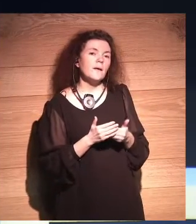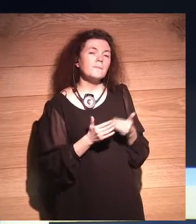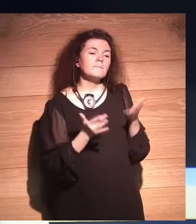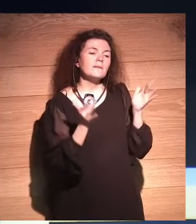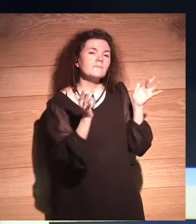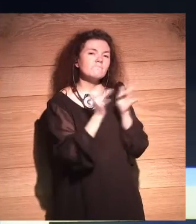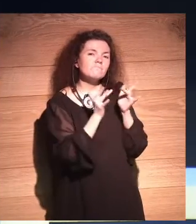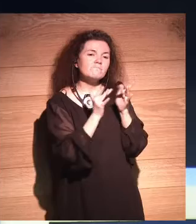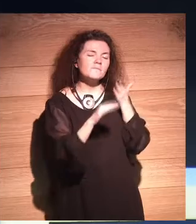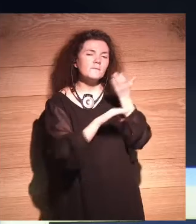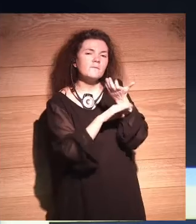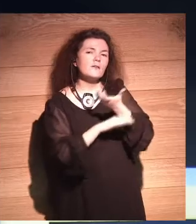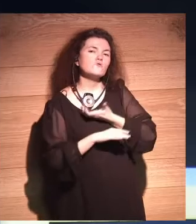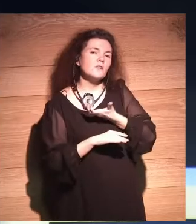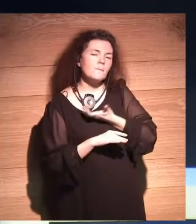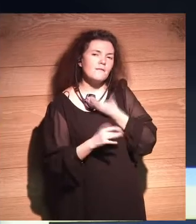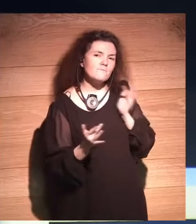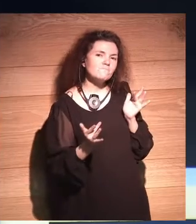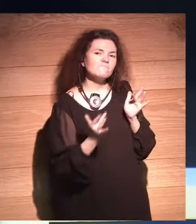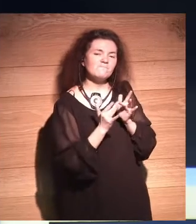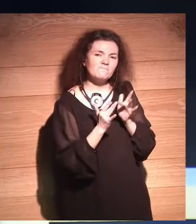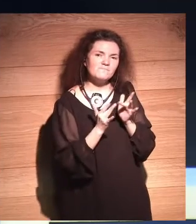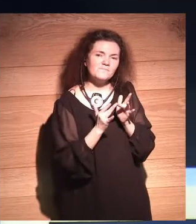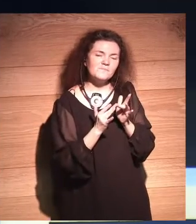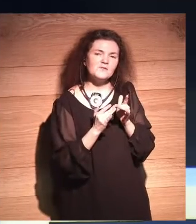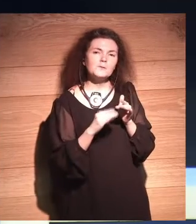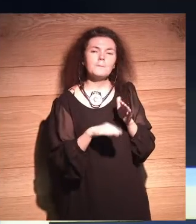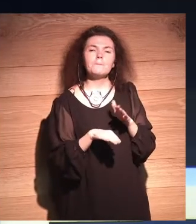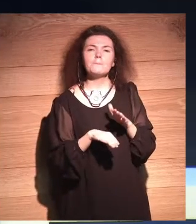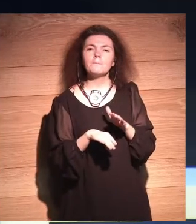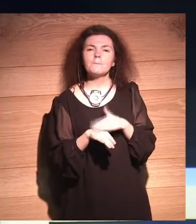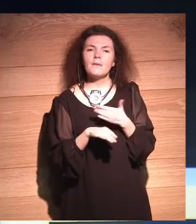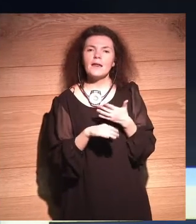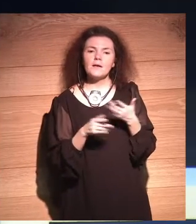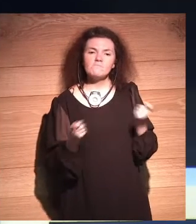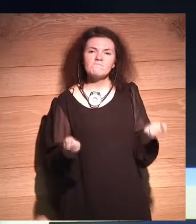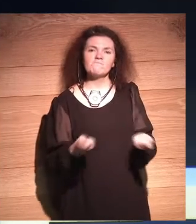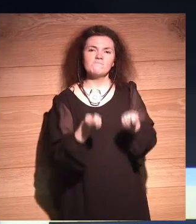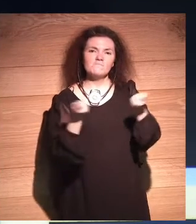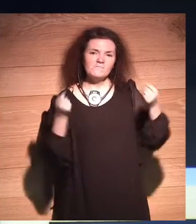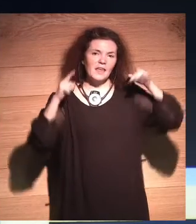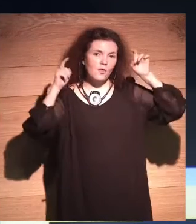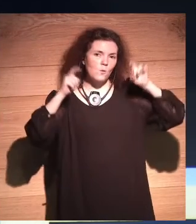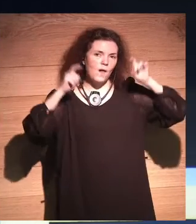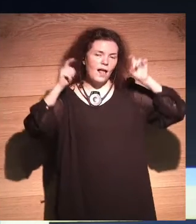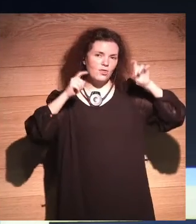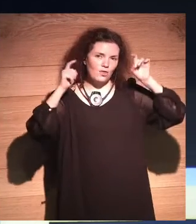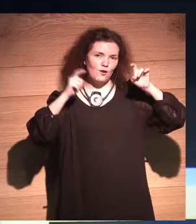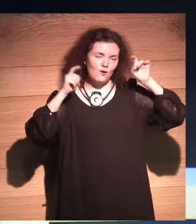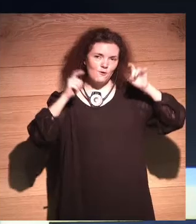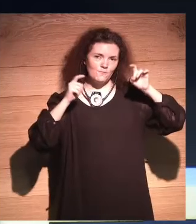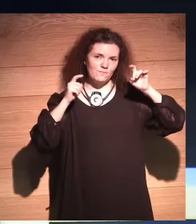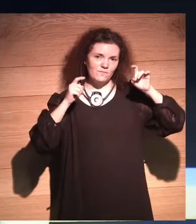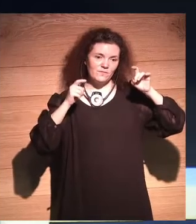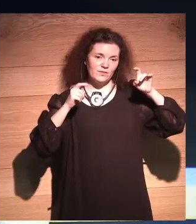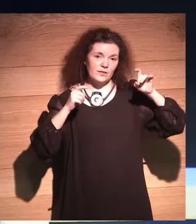what is it called? Preschool education to every child in New York City. But to enroll your children is a very difficult process of